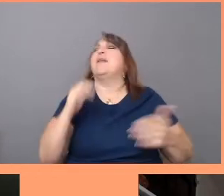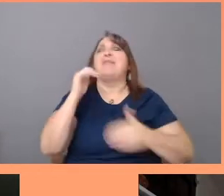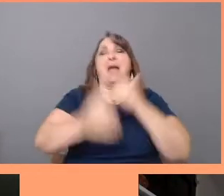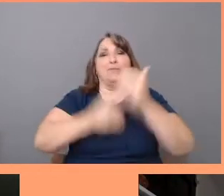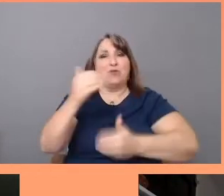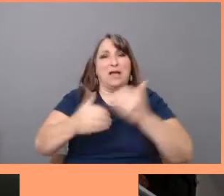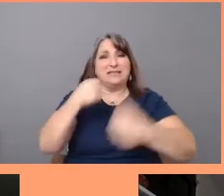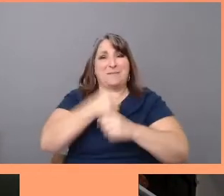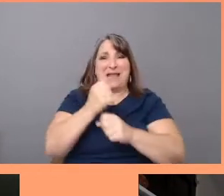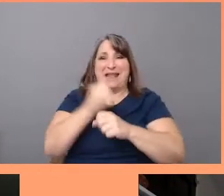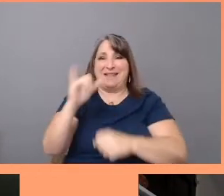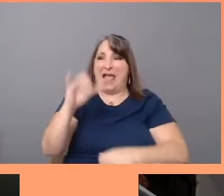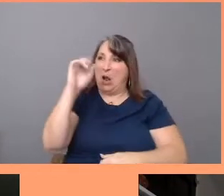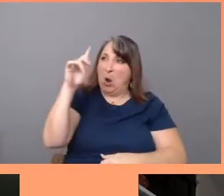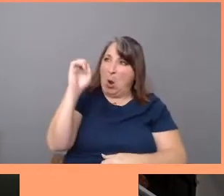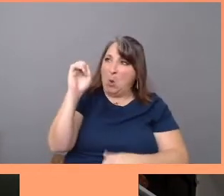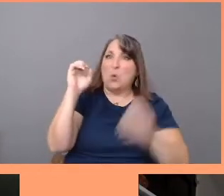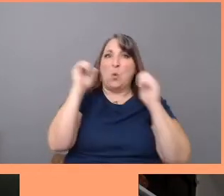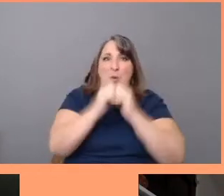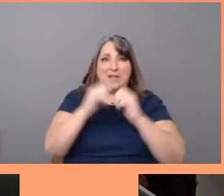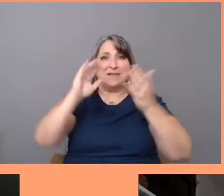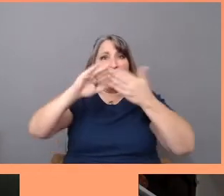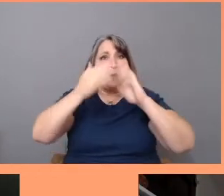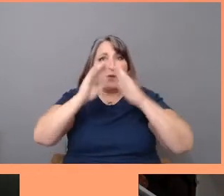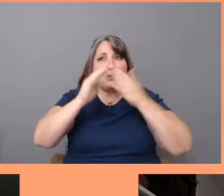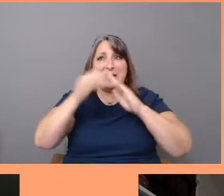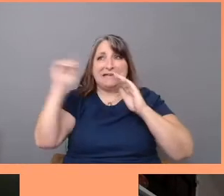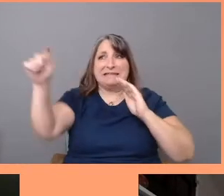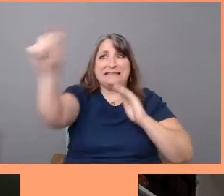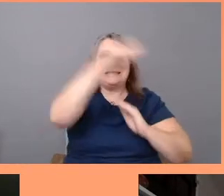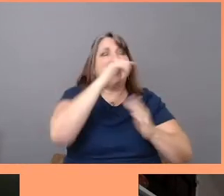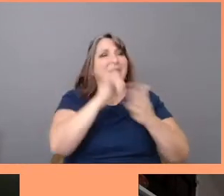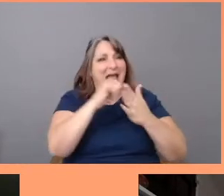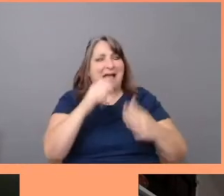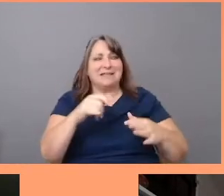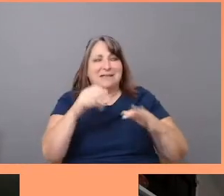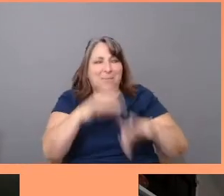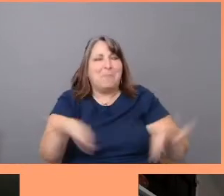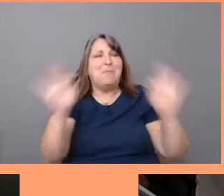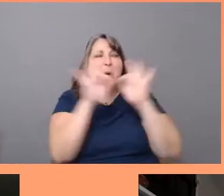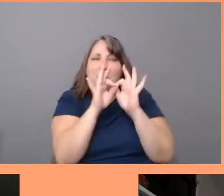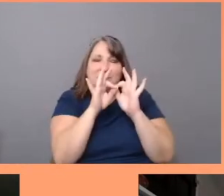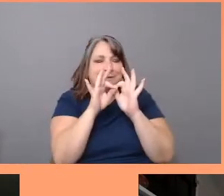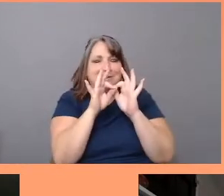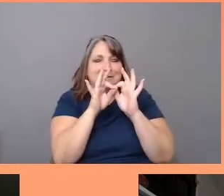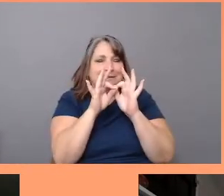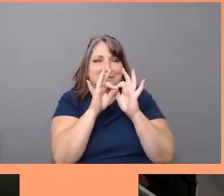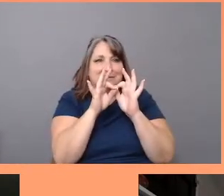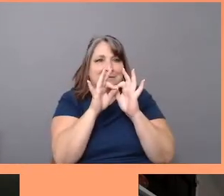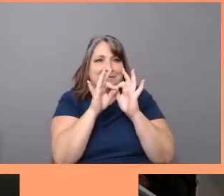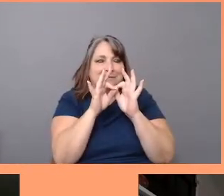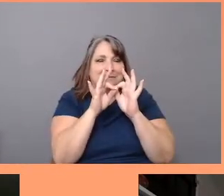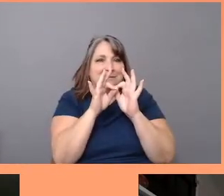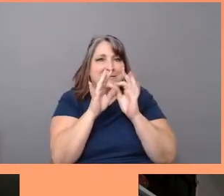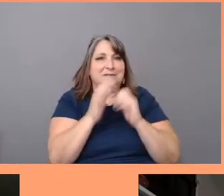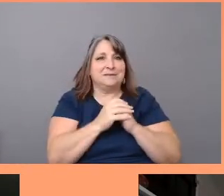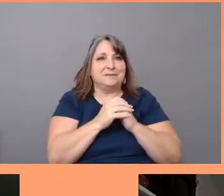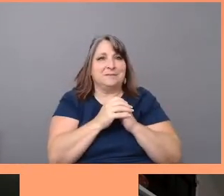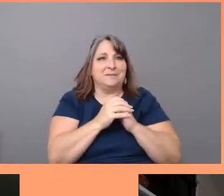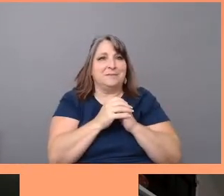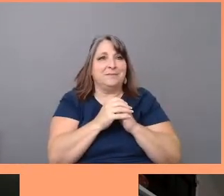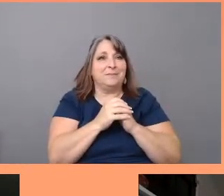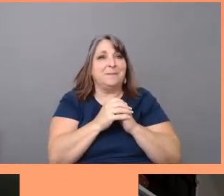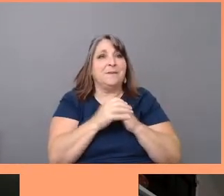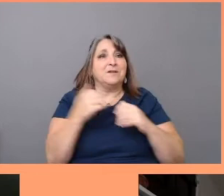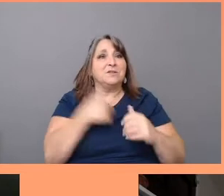that code with community is as important as the final product of that framework. And so we really want this to be